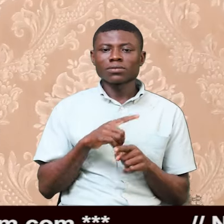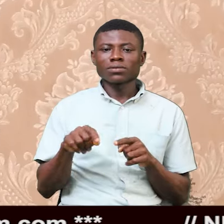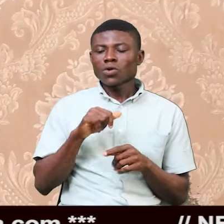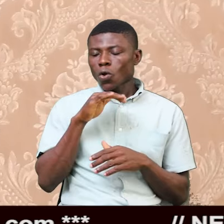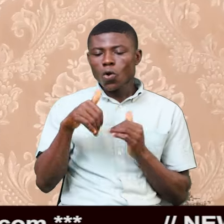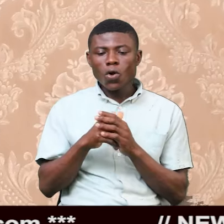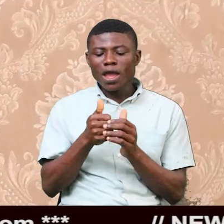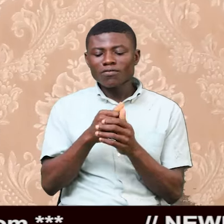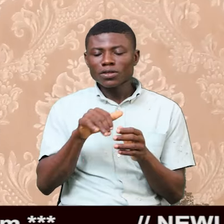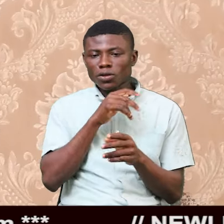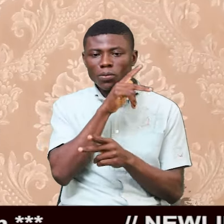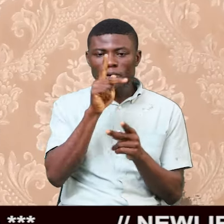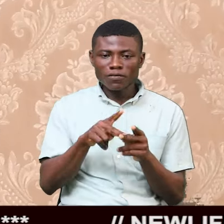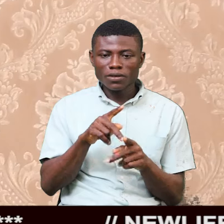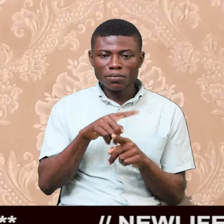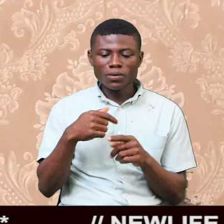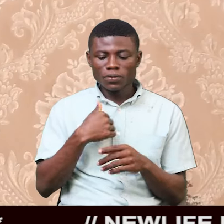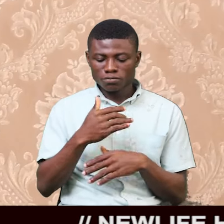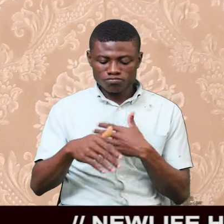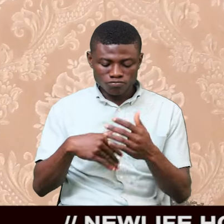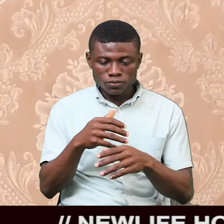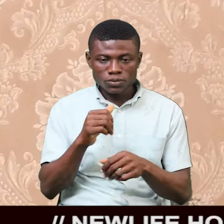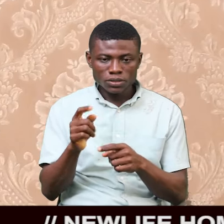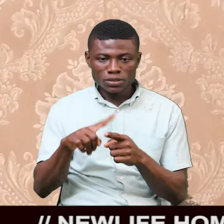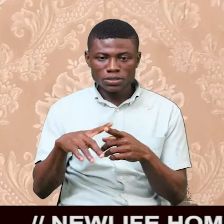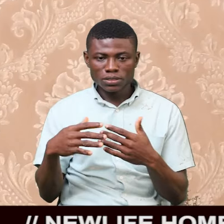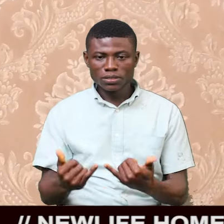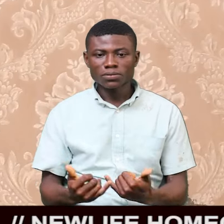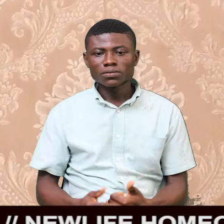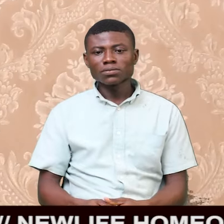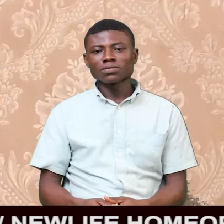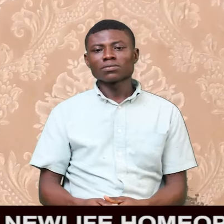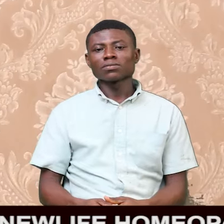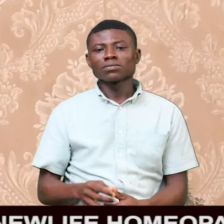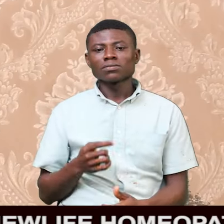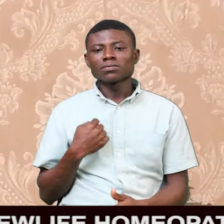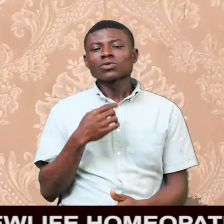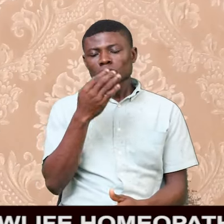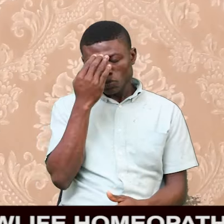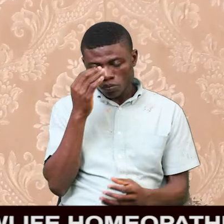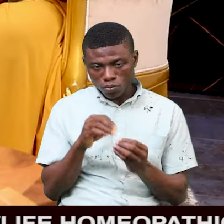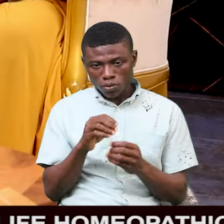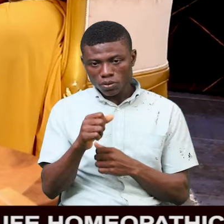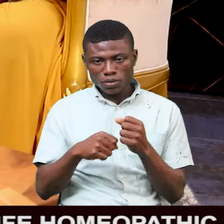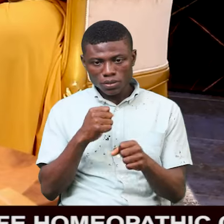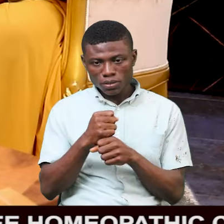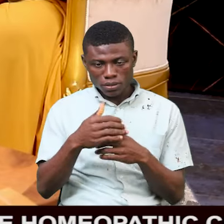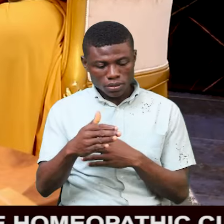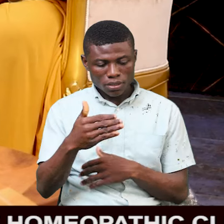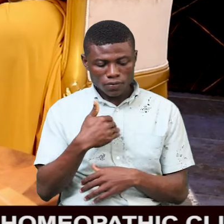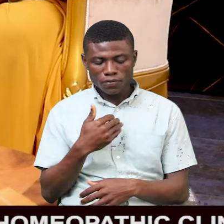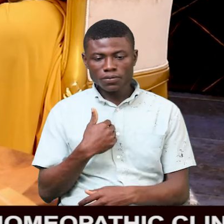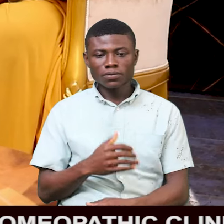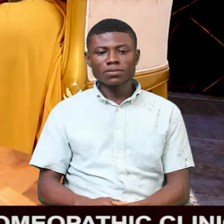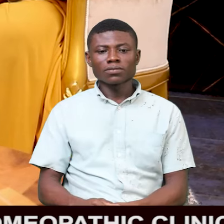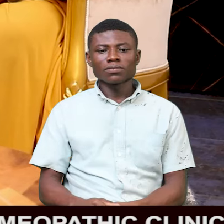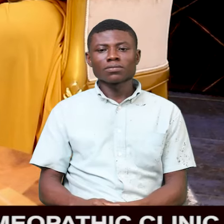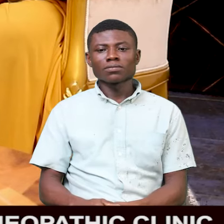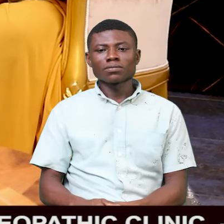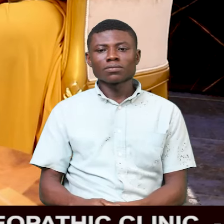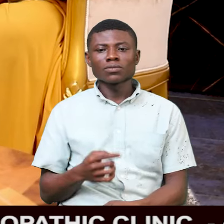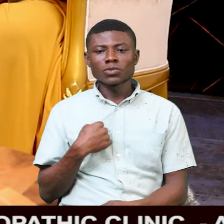of roses but ya fim ya be do her say and minim say fie bebe so we ni ma yes ya bon